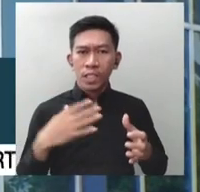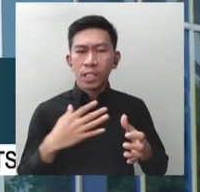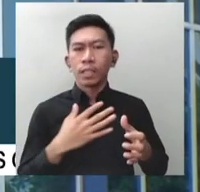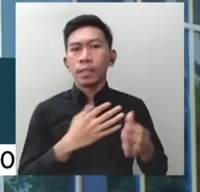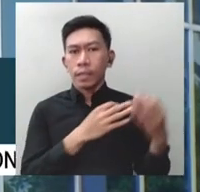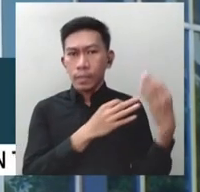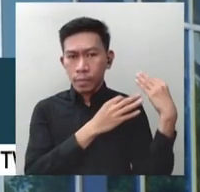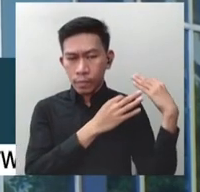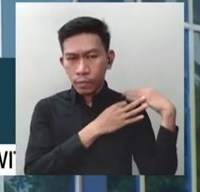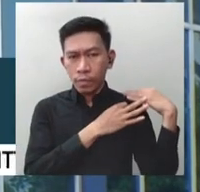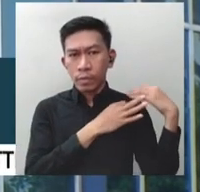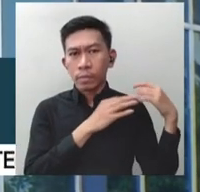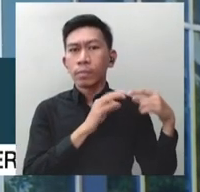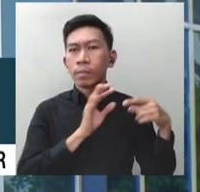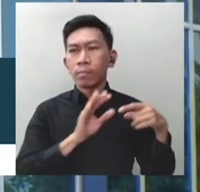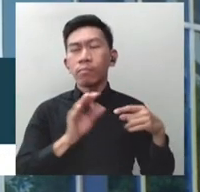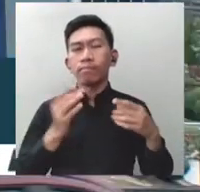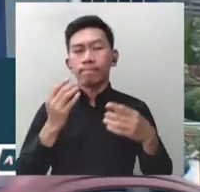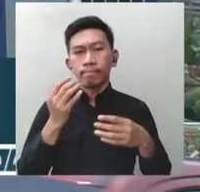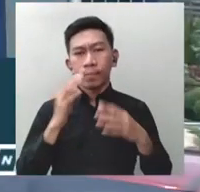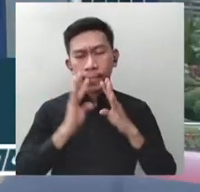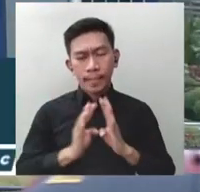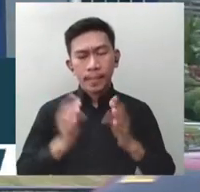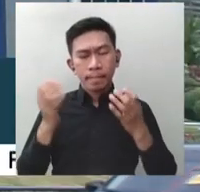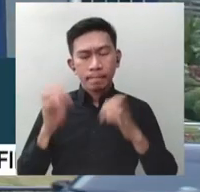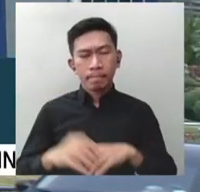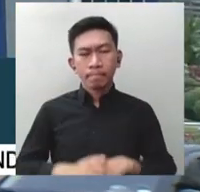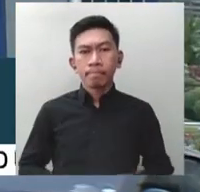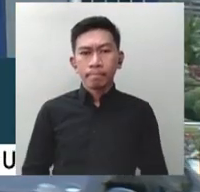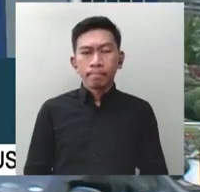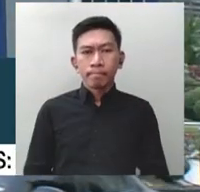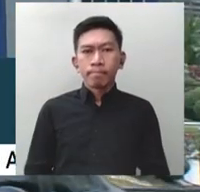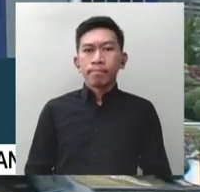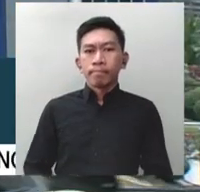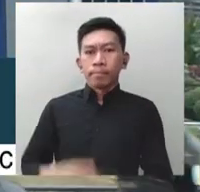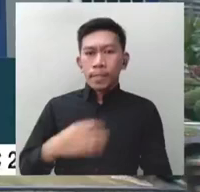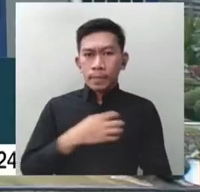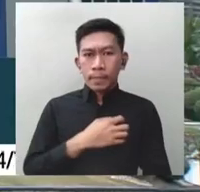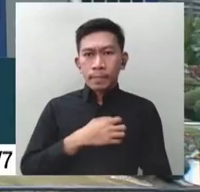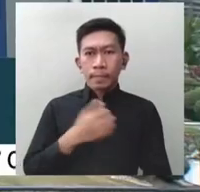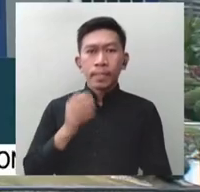this unfortunate incident. All right, and we're going to have to leave it at that. PNP spokesperson there,